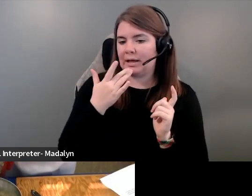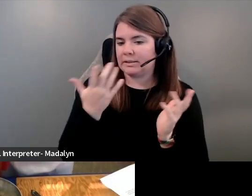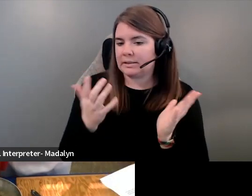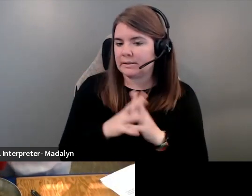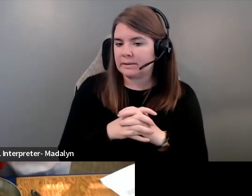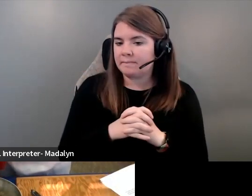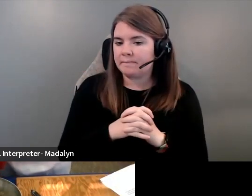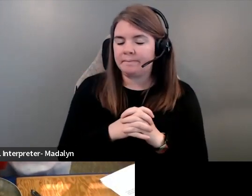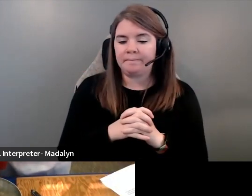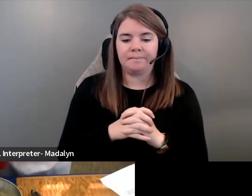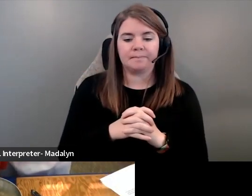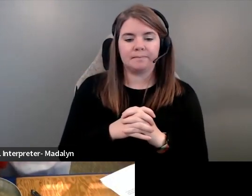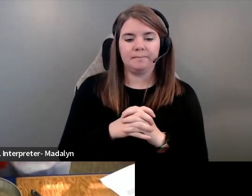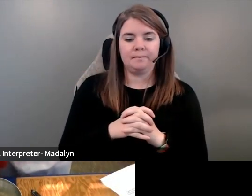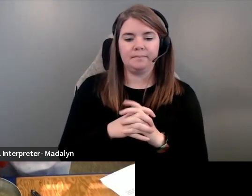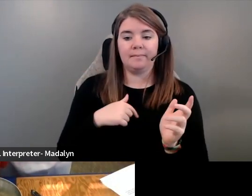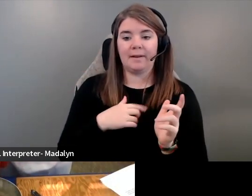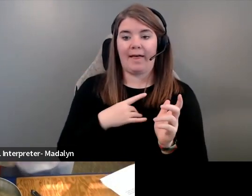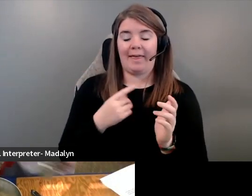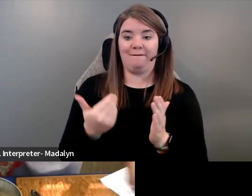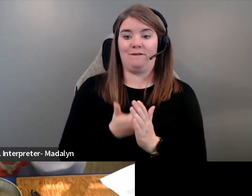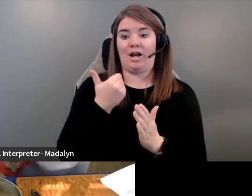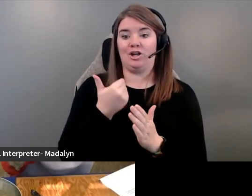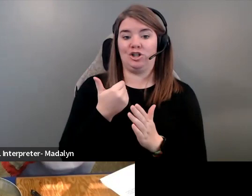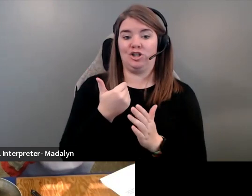Pepper. I like fresh ground pepper.